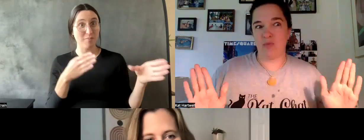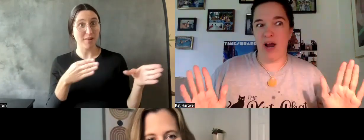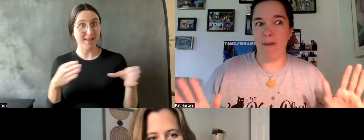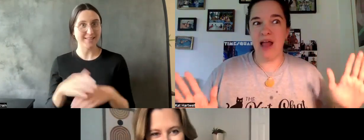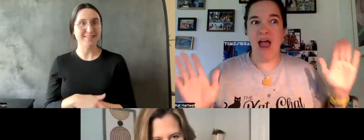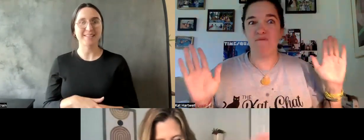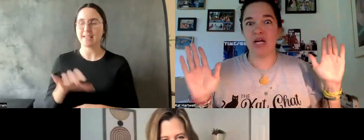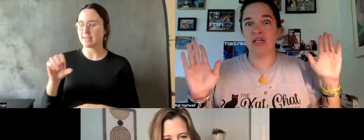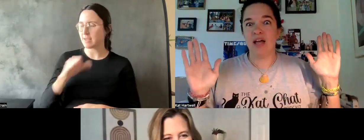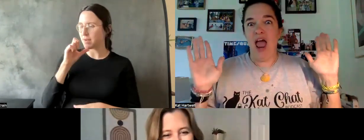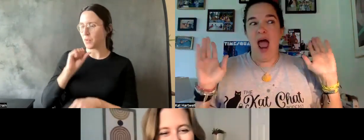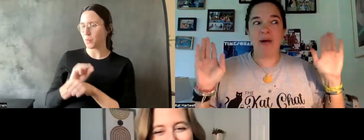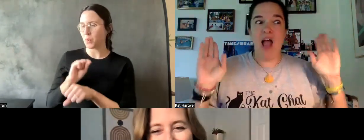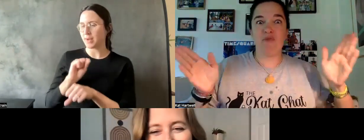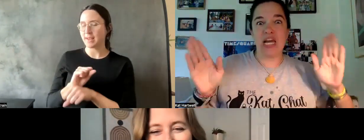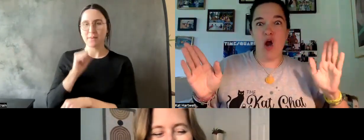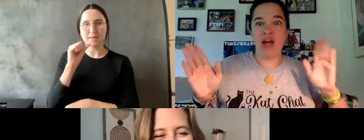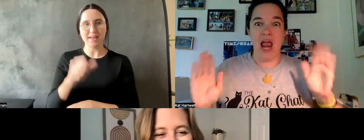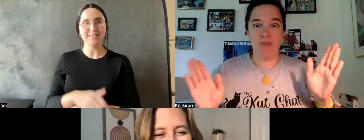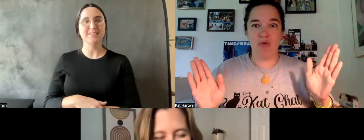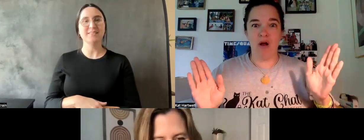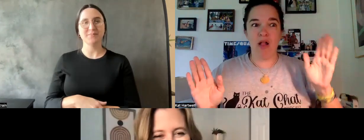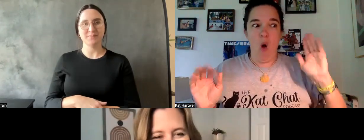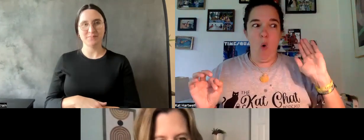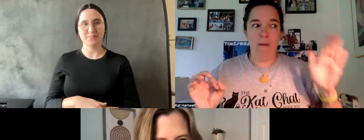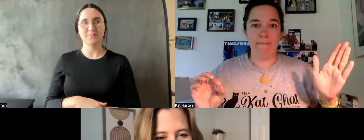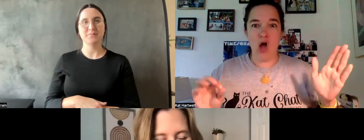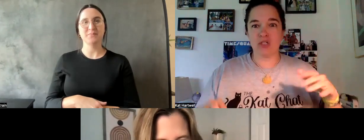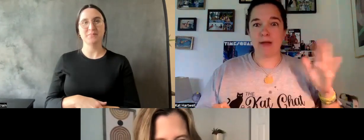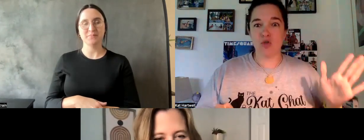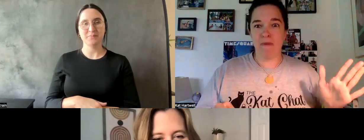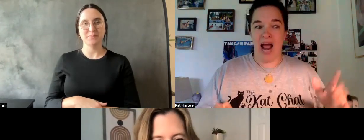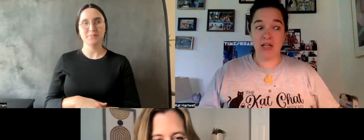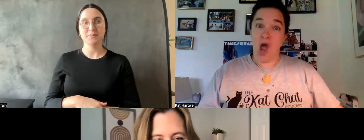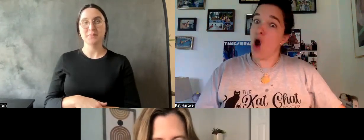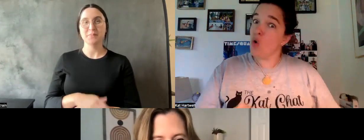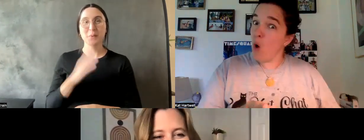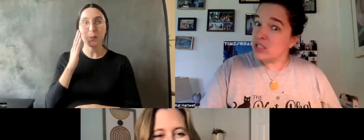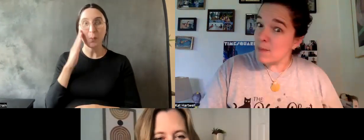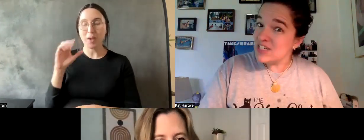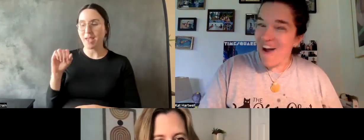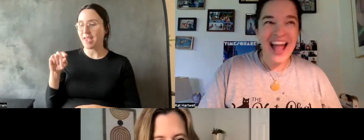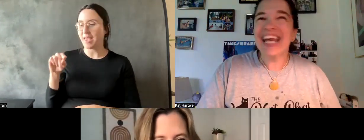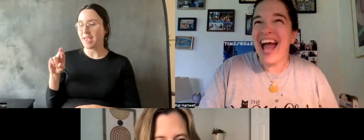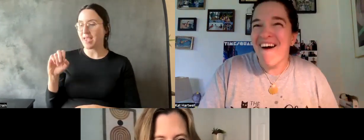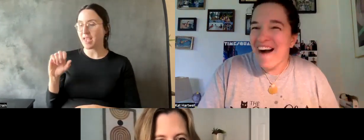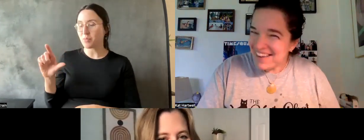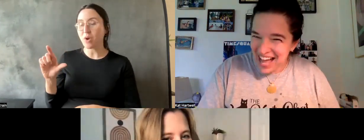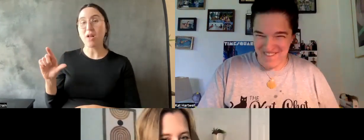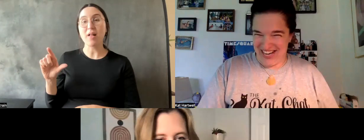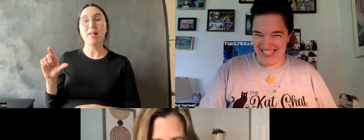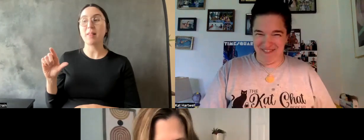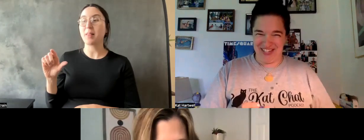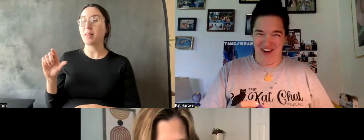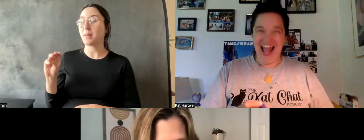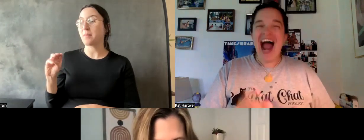working this weekend. Every year in April or March, my supervisor, are you working summer course? No, I'm